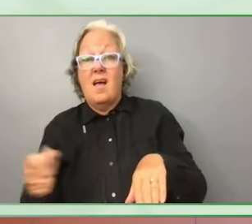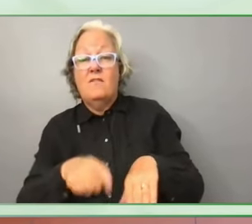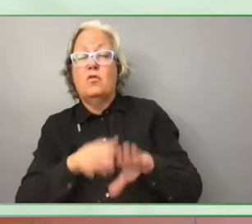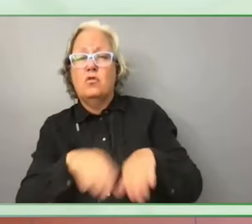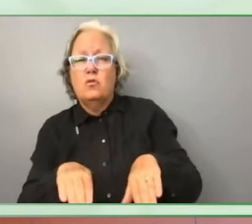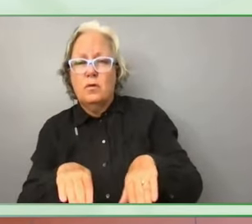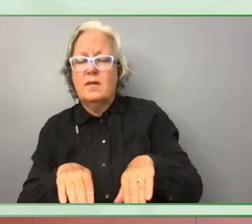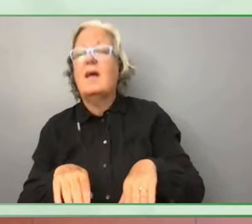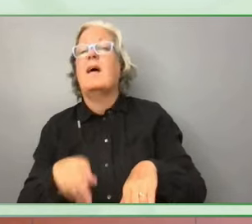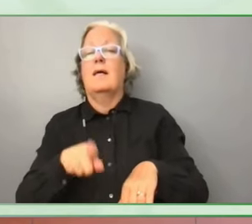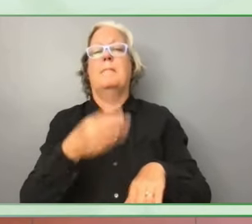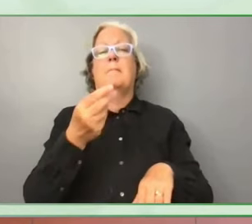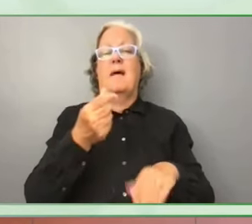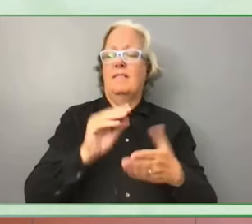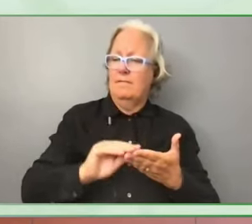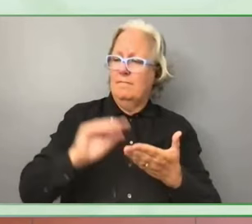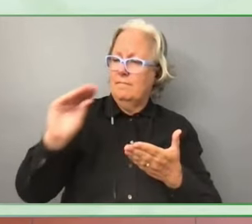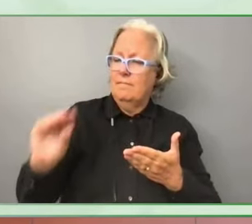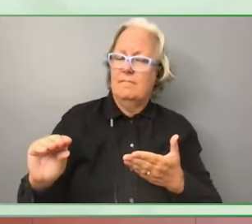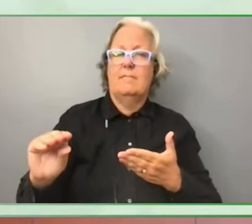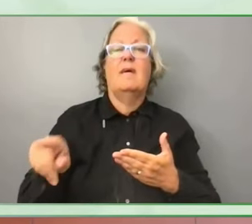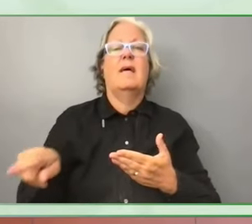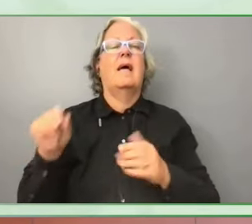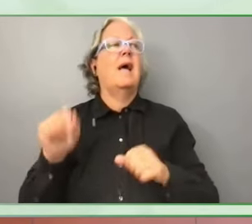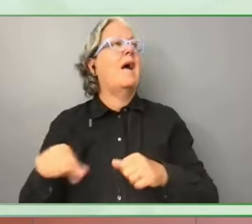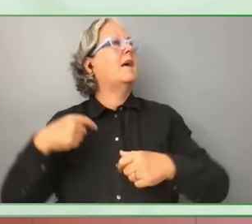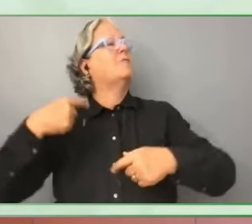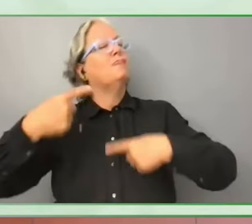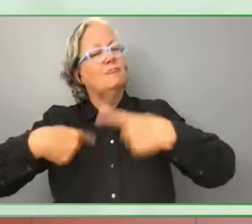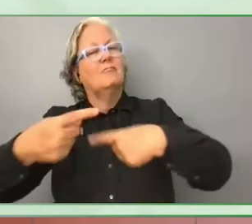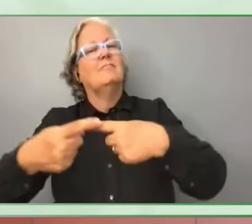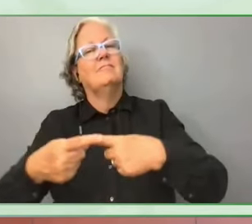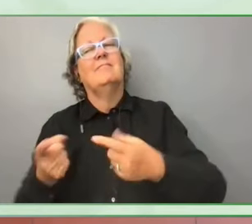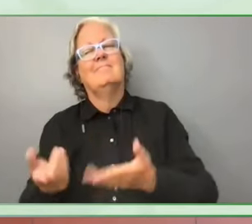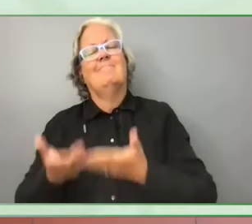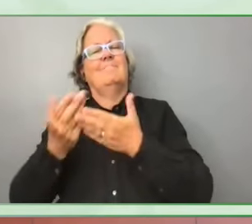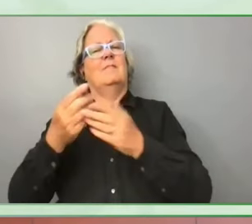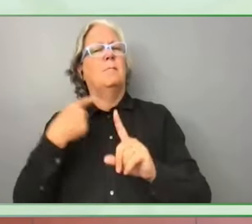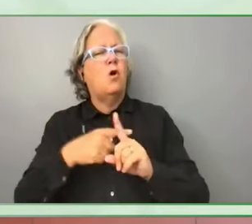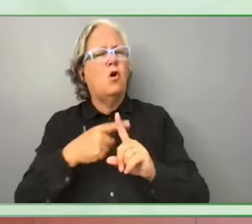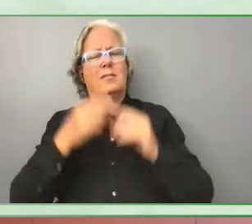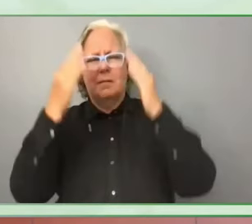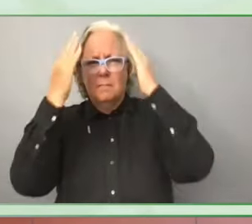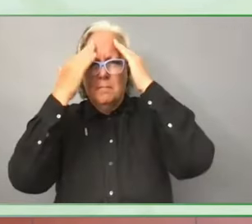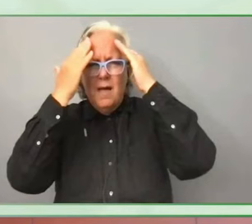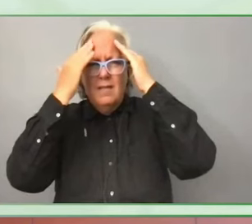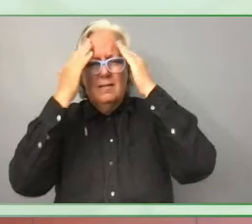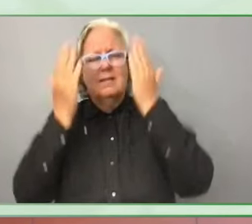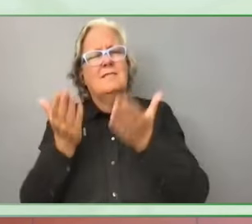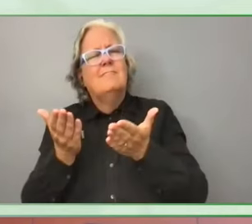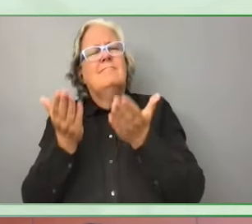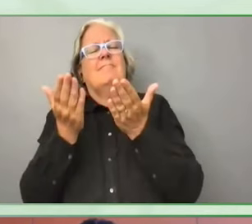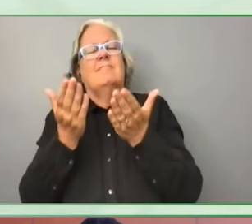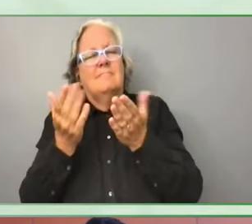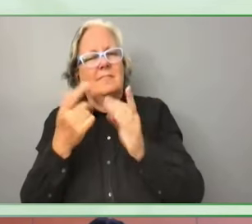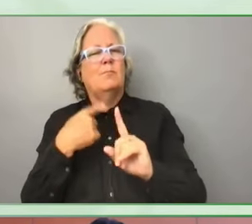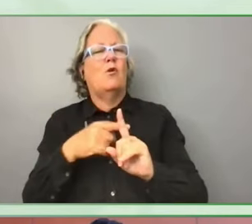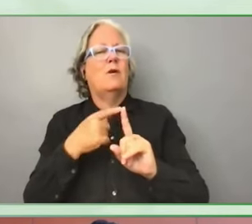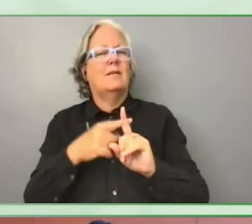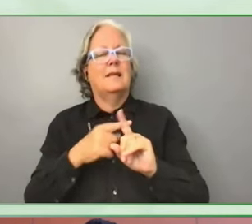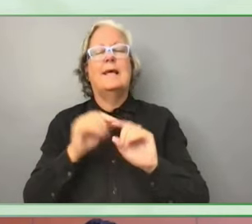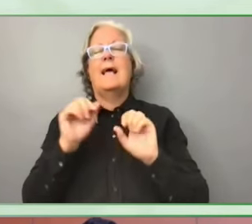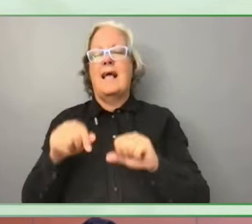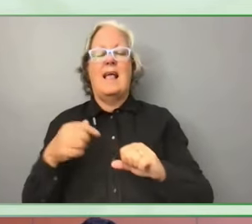financial independence because it will boost them mentally to know that they have the financial need to take care of